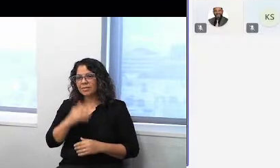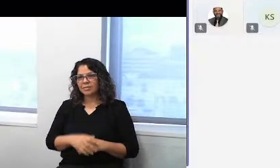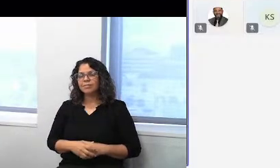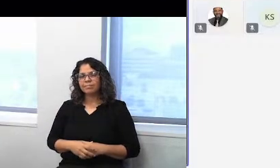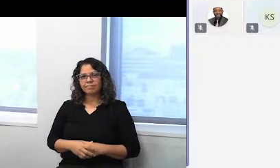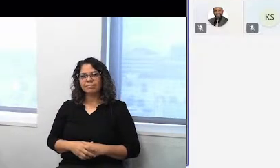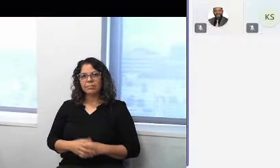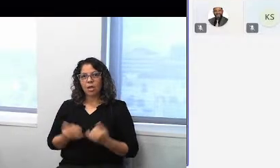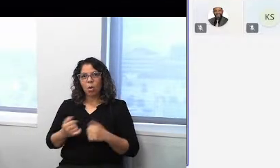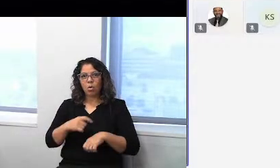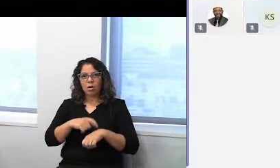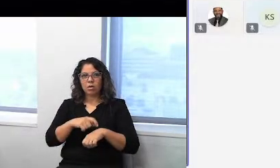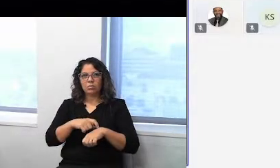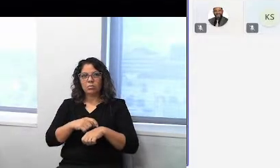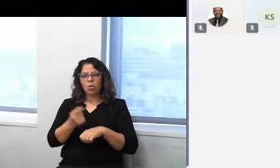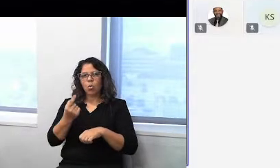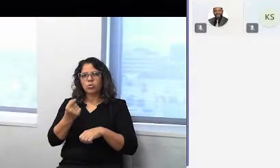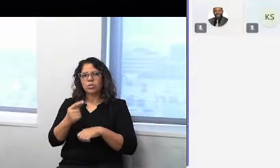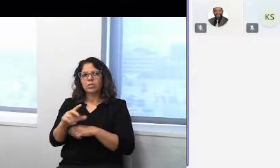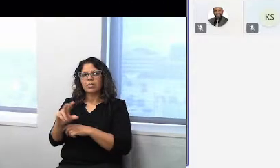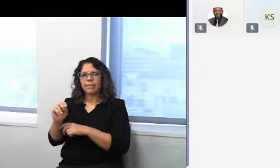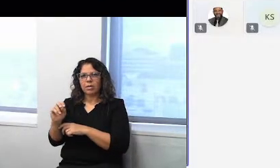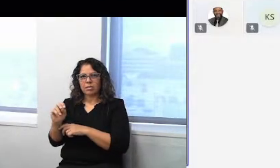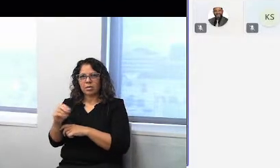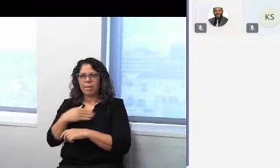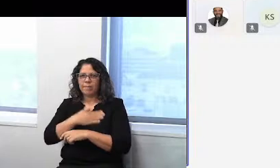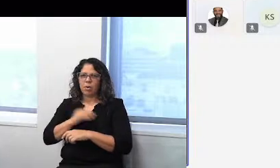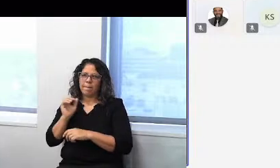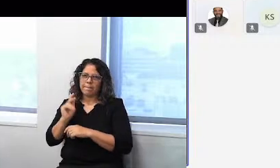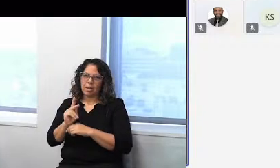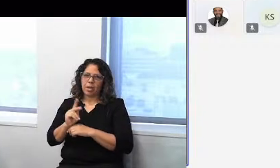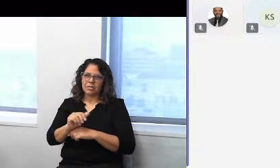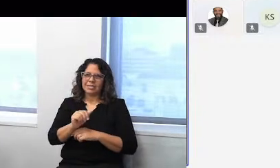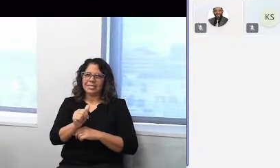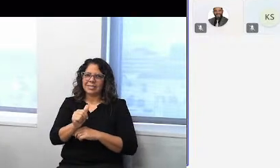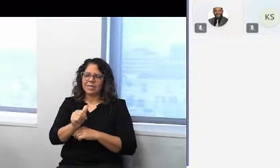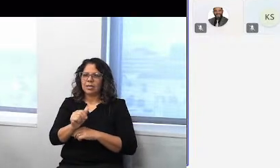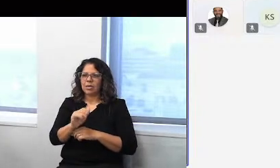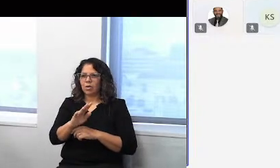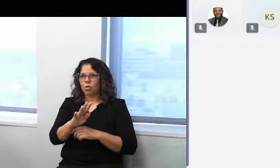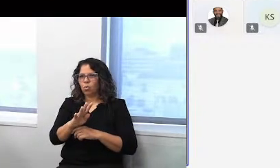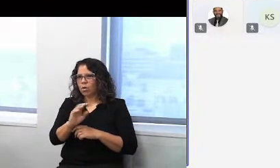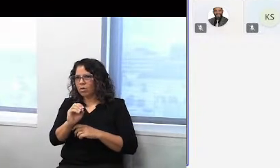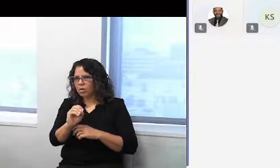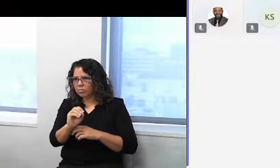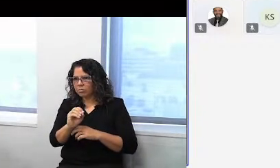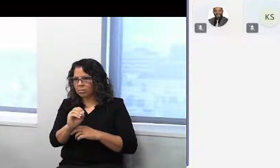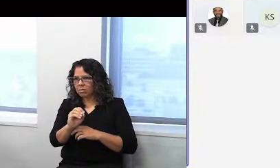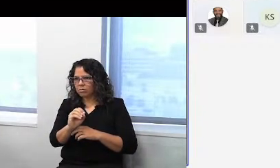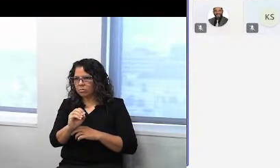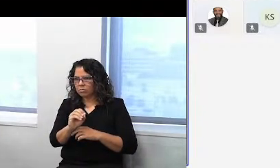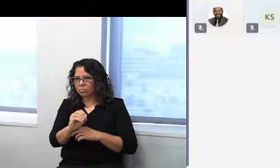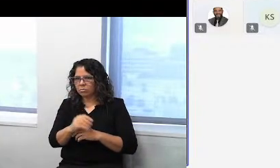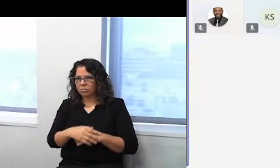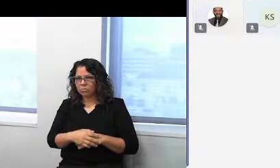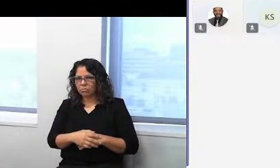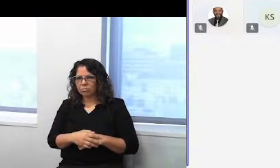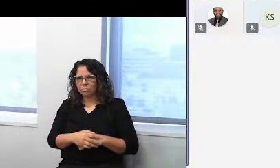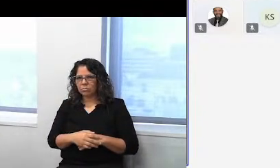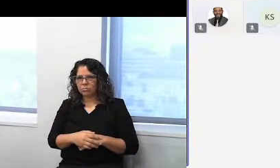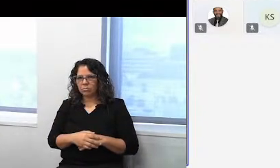time is it now? It is 11:30. I ask that we be back at 11:40, and we will move to the examination. Thank you.